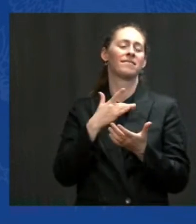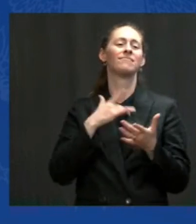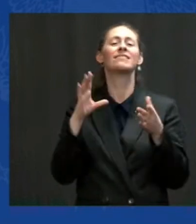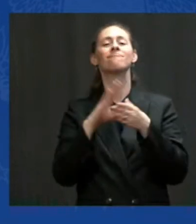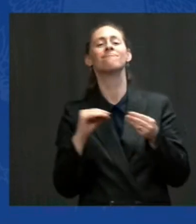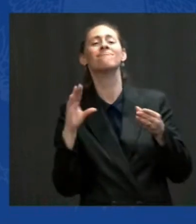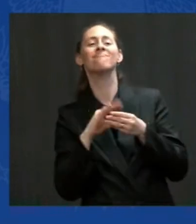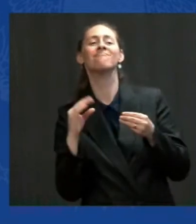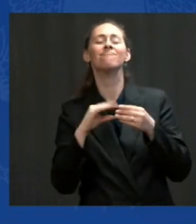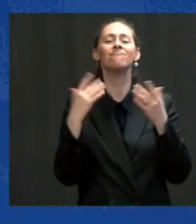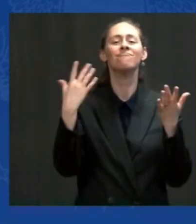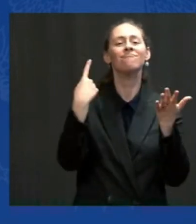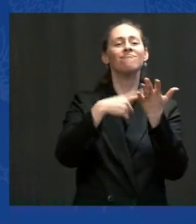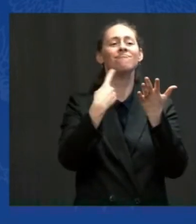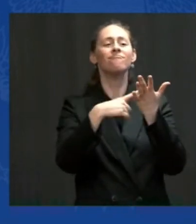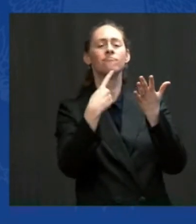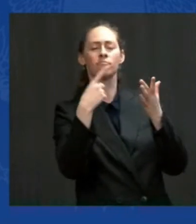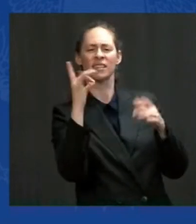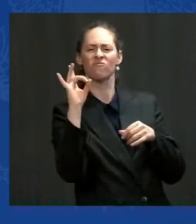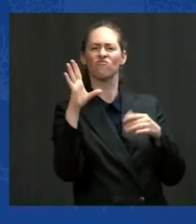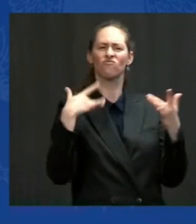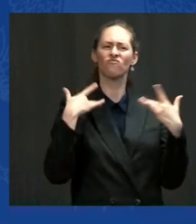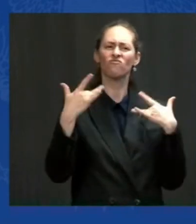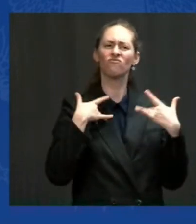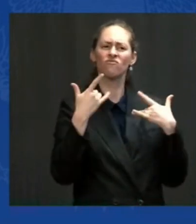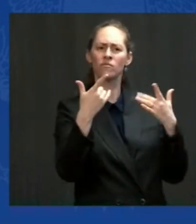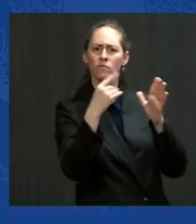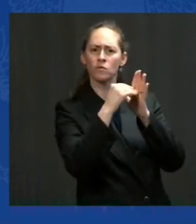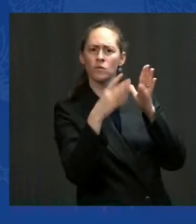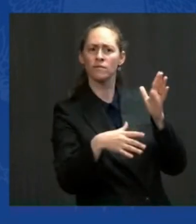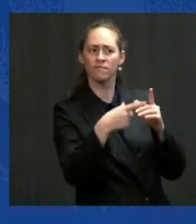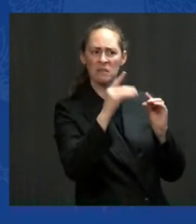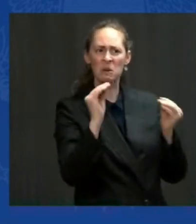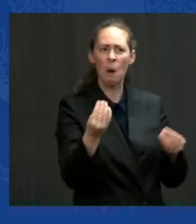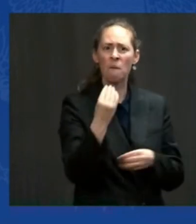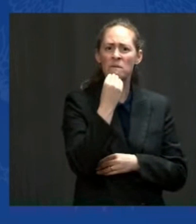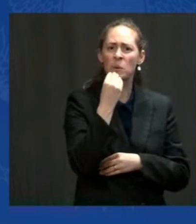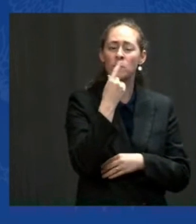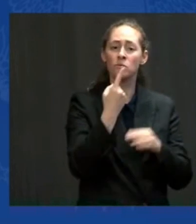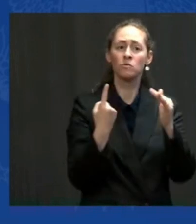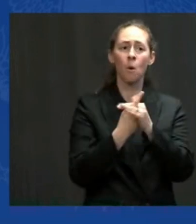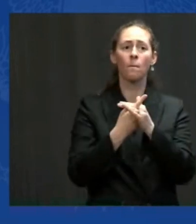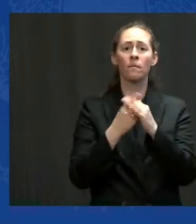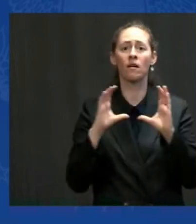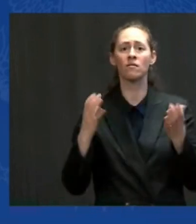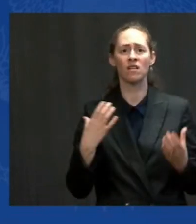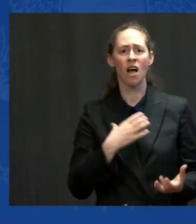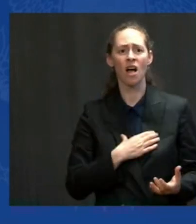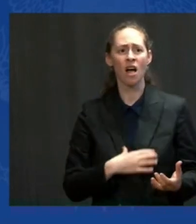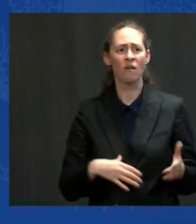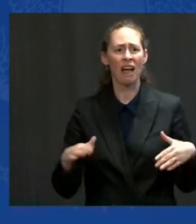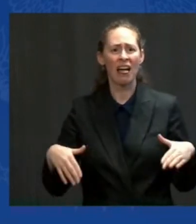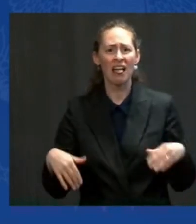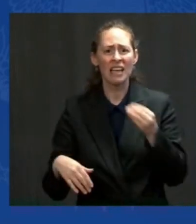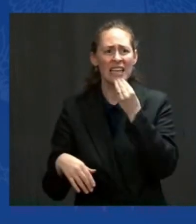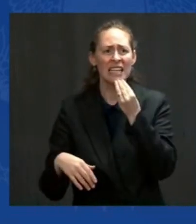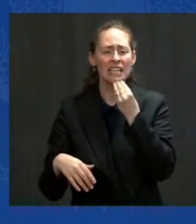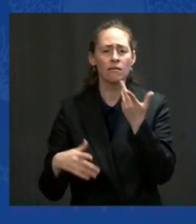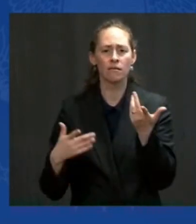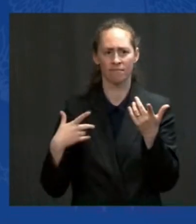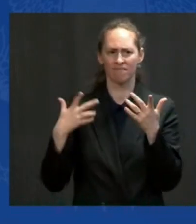insecurity, students showing up to class hungry. She's told you of how the cost of childcare